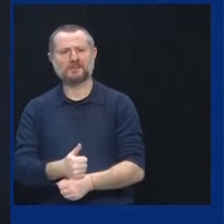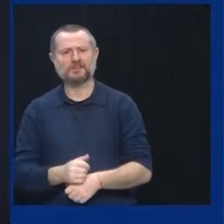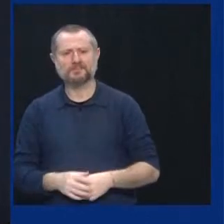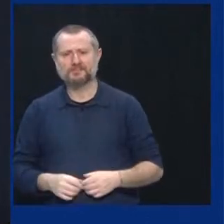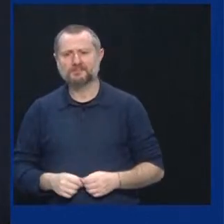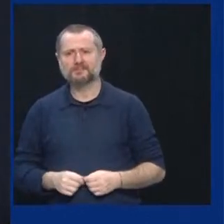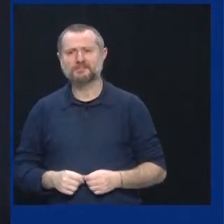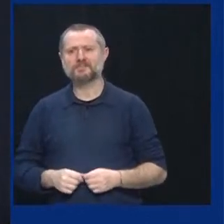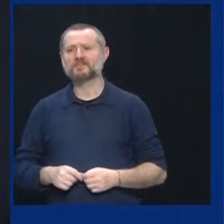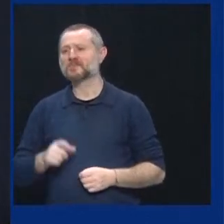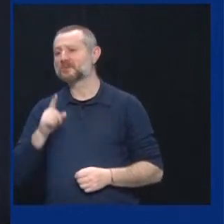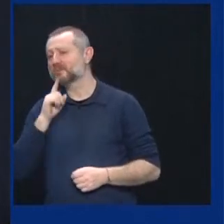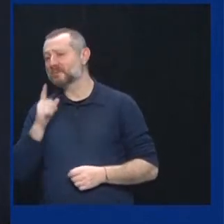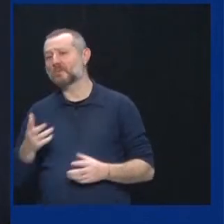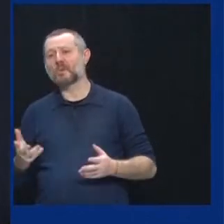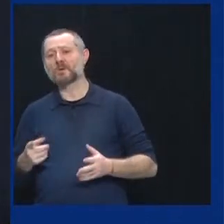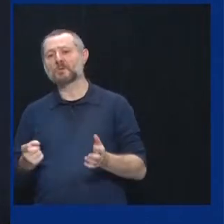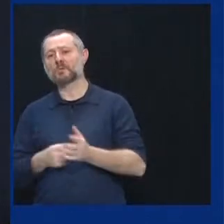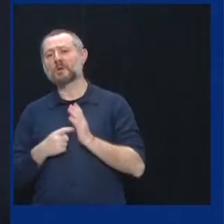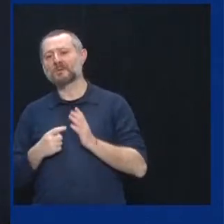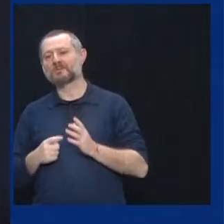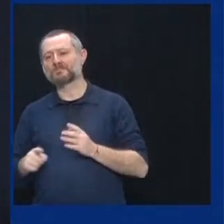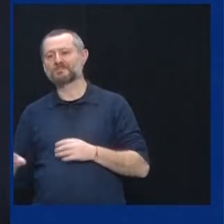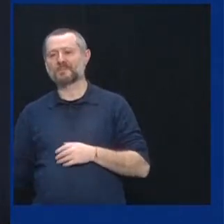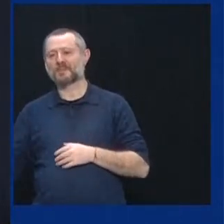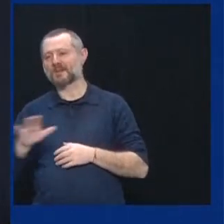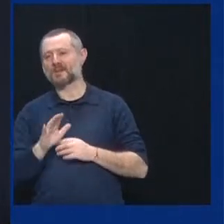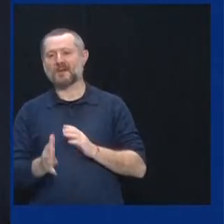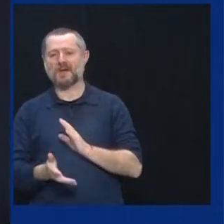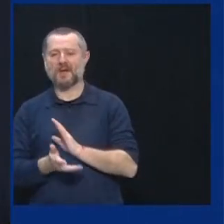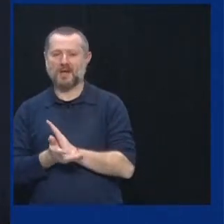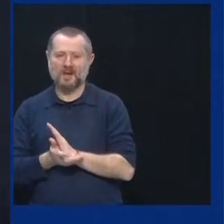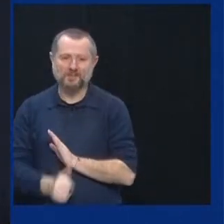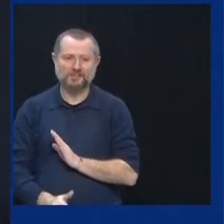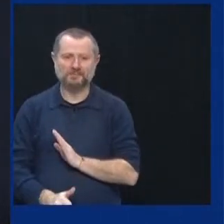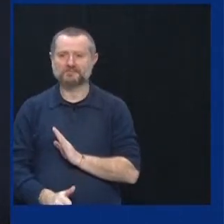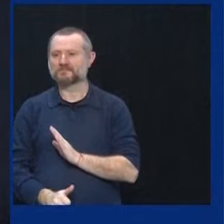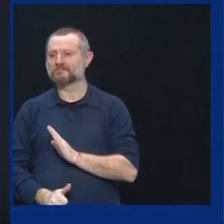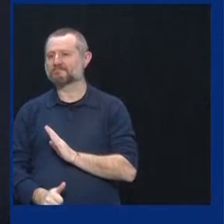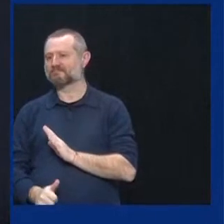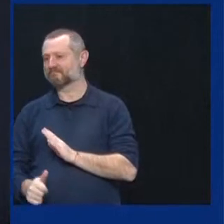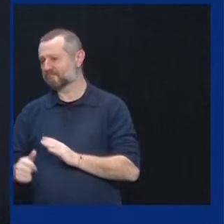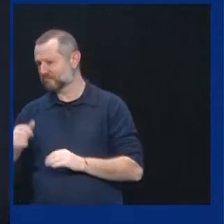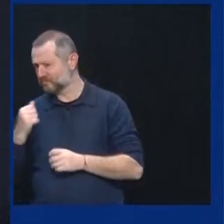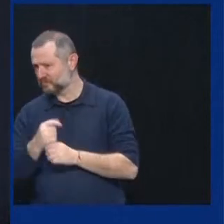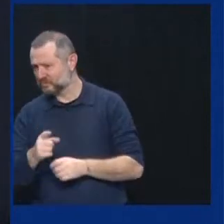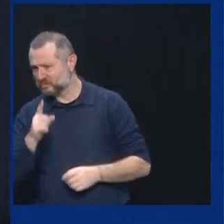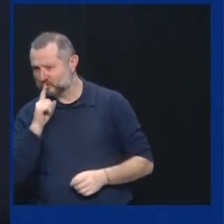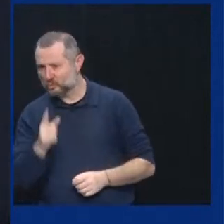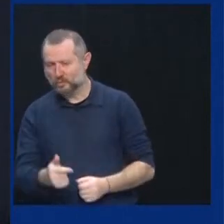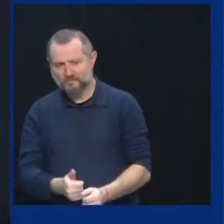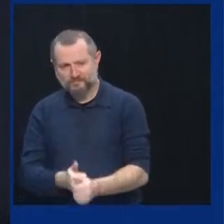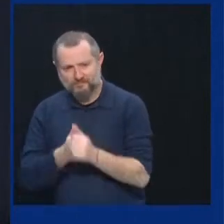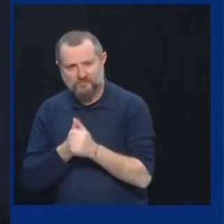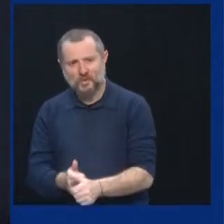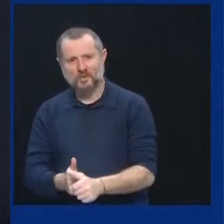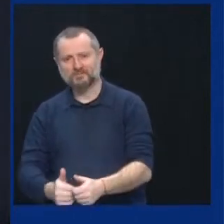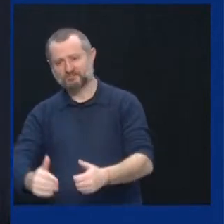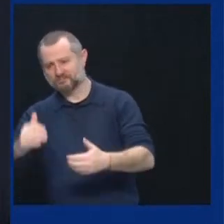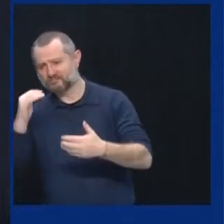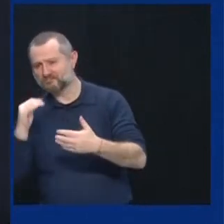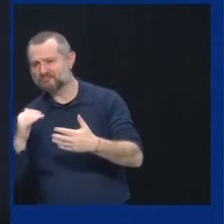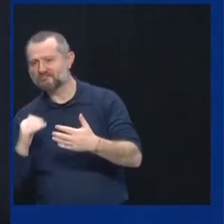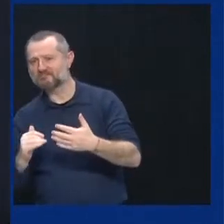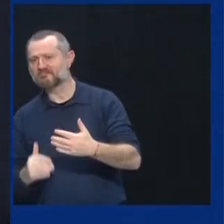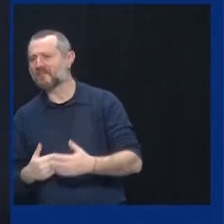to competence and diligence and capacity. I'm not saying that the